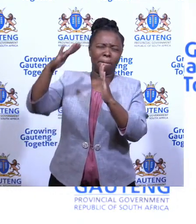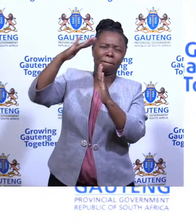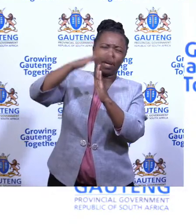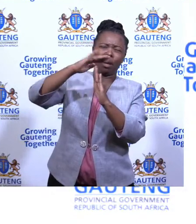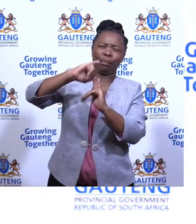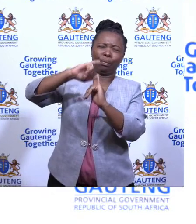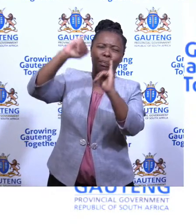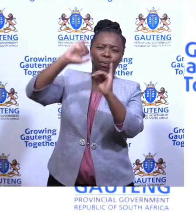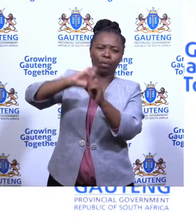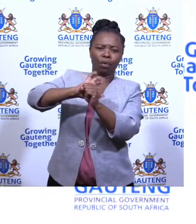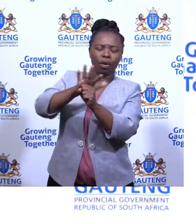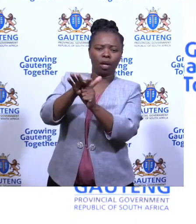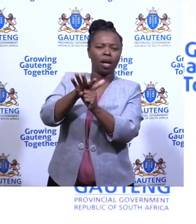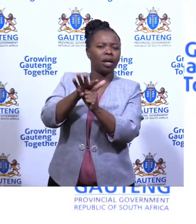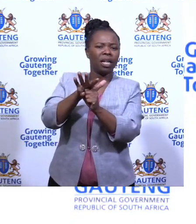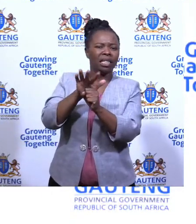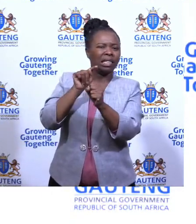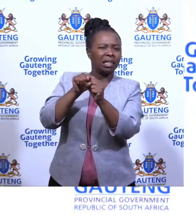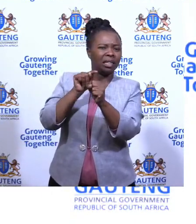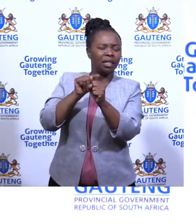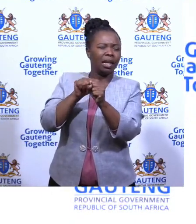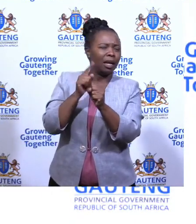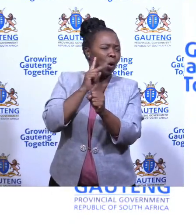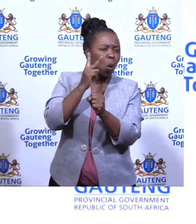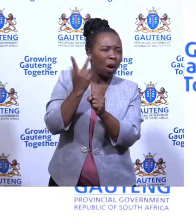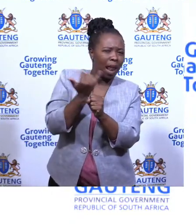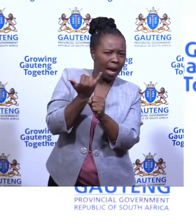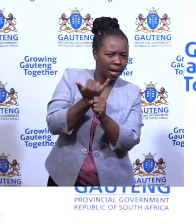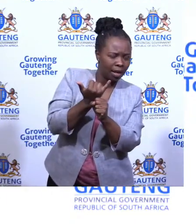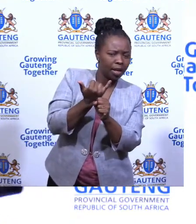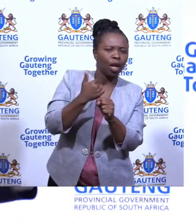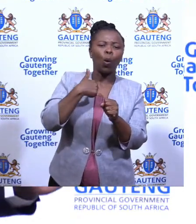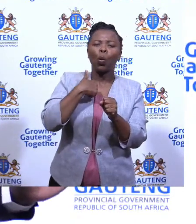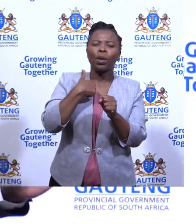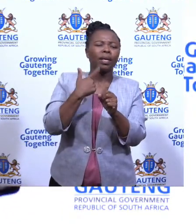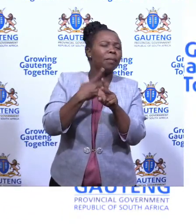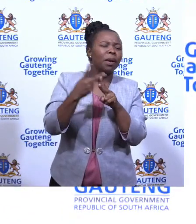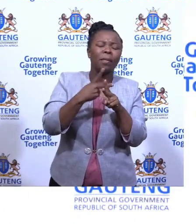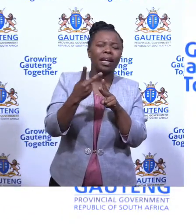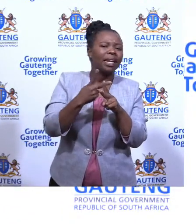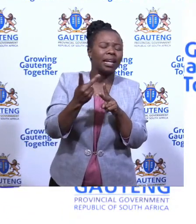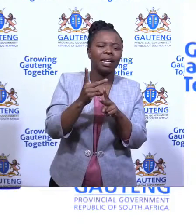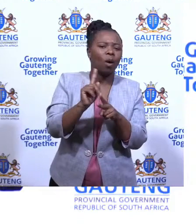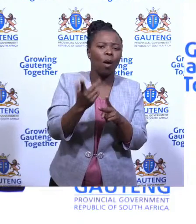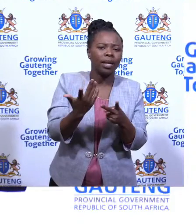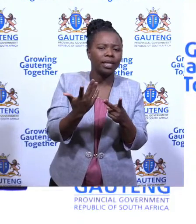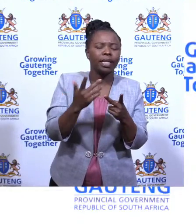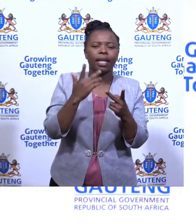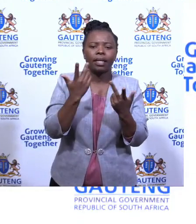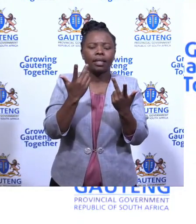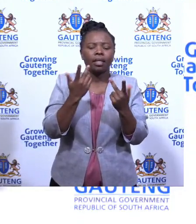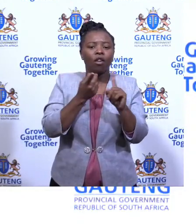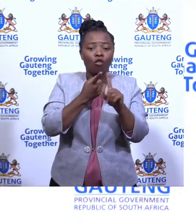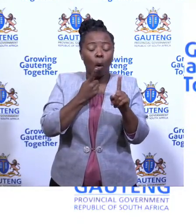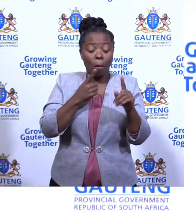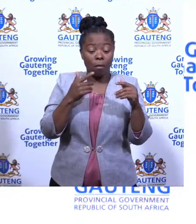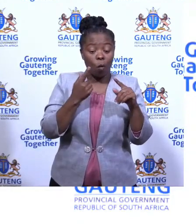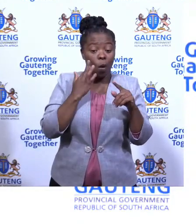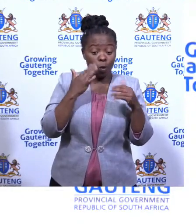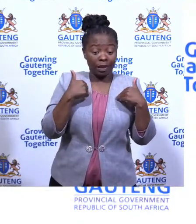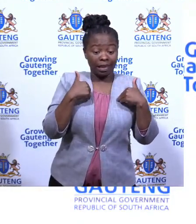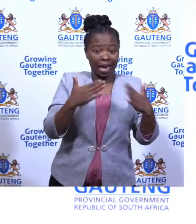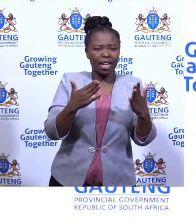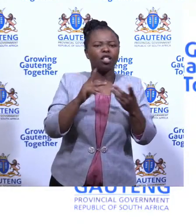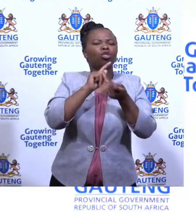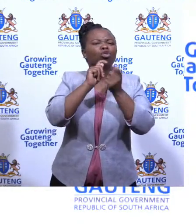according to modeling, and how should we be preparing for it? What has changed from the initial, so that the decisions